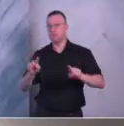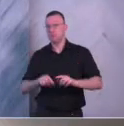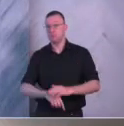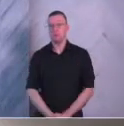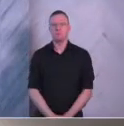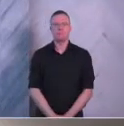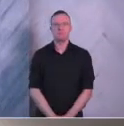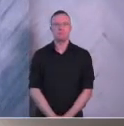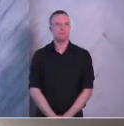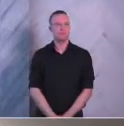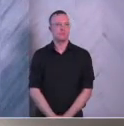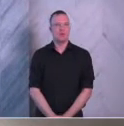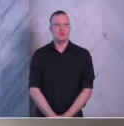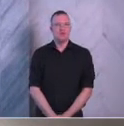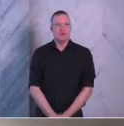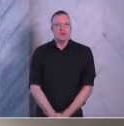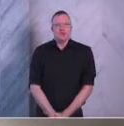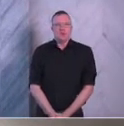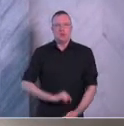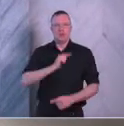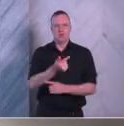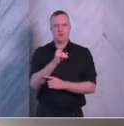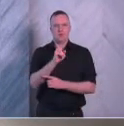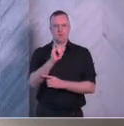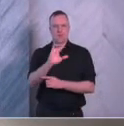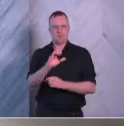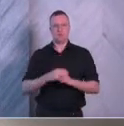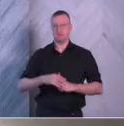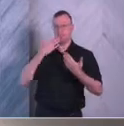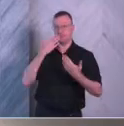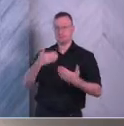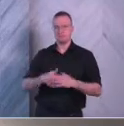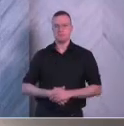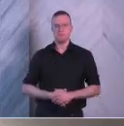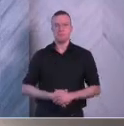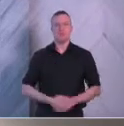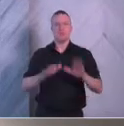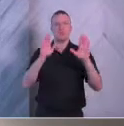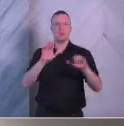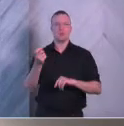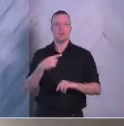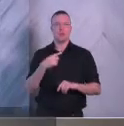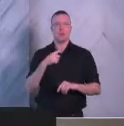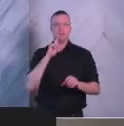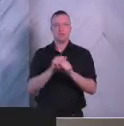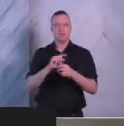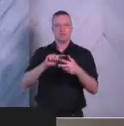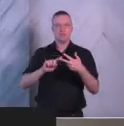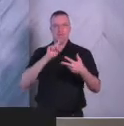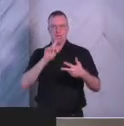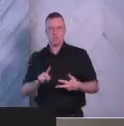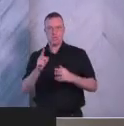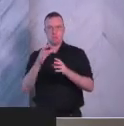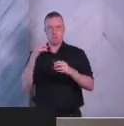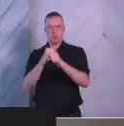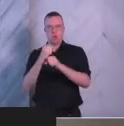All right, so Vic, this first question is for you. Okay. Excellent. Excellent question. I'm not quite sure I can answer all three in the 1 minute